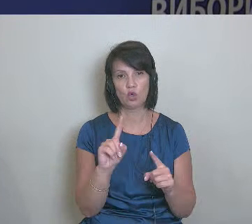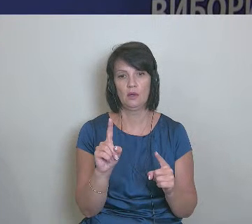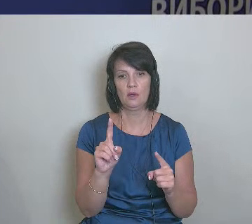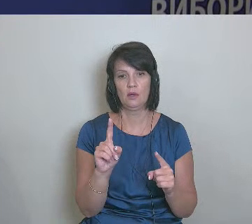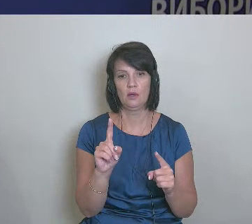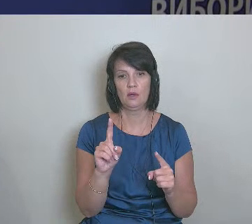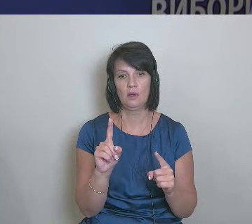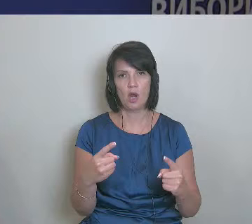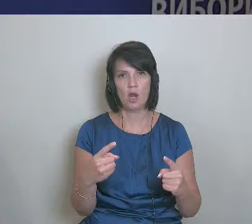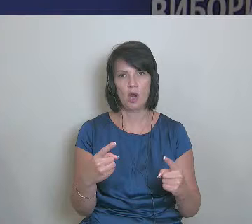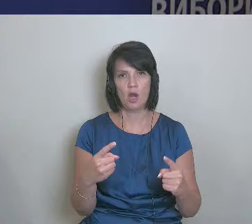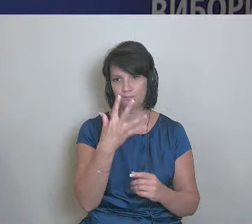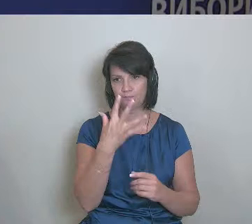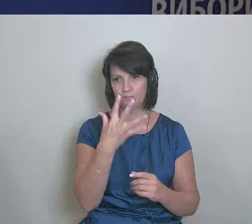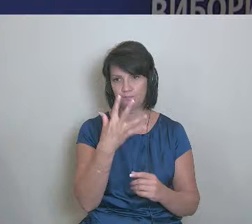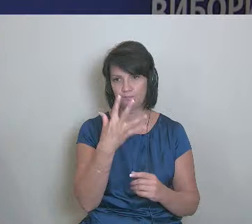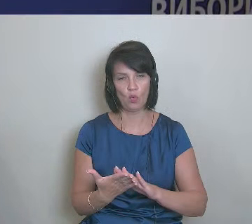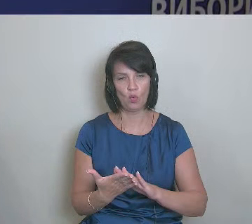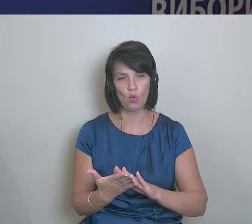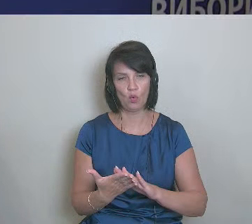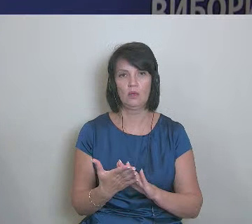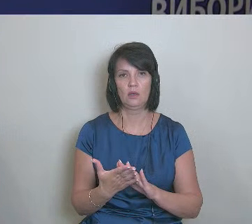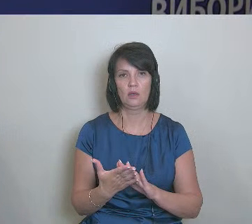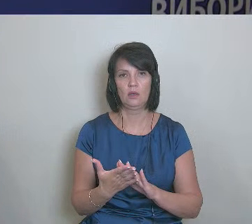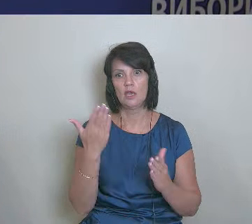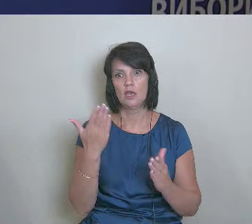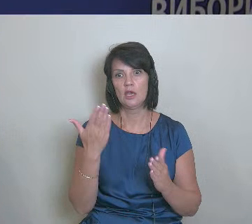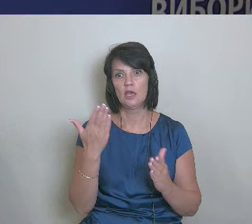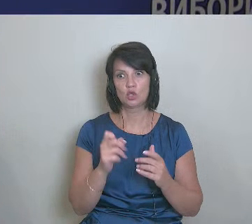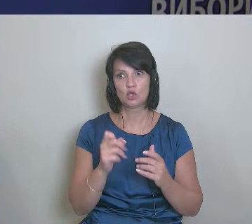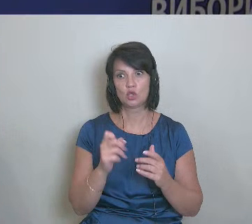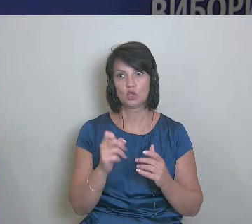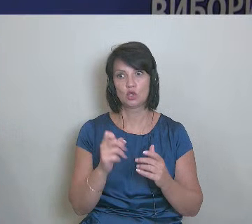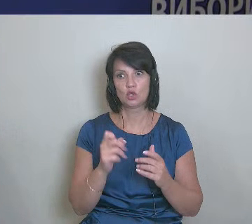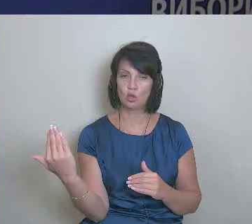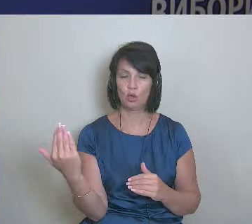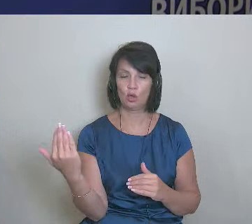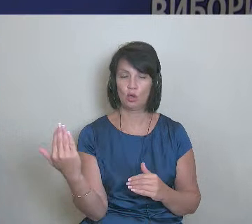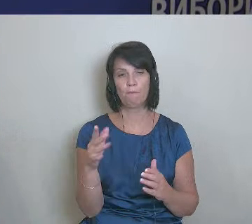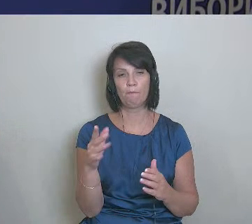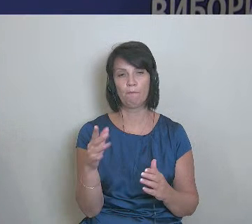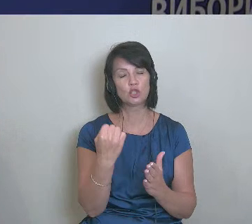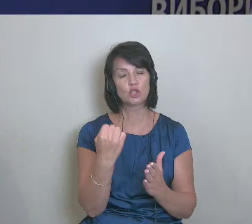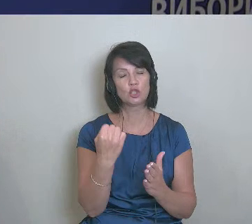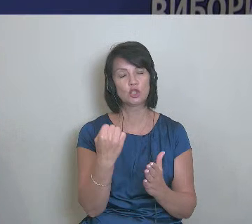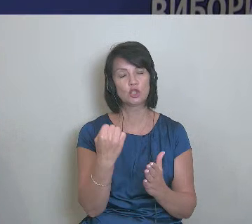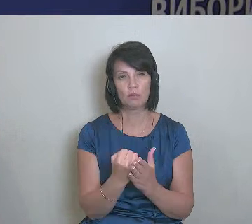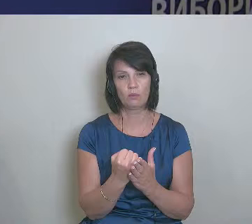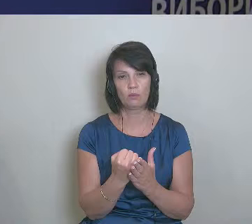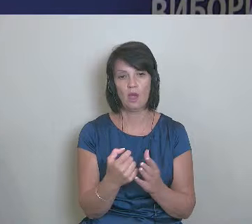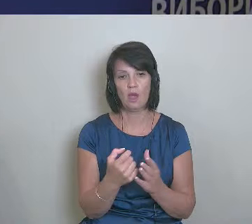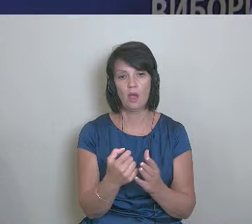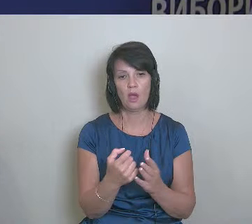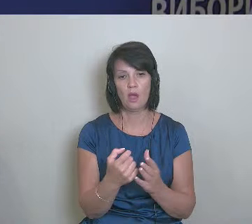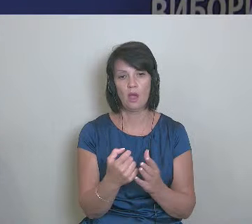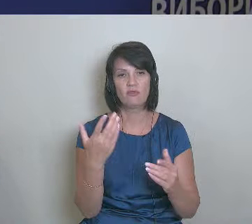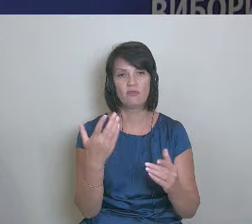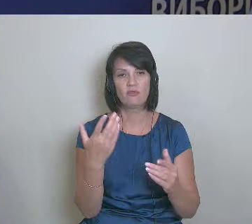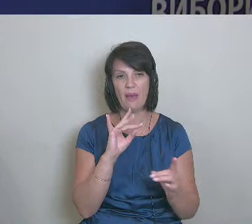with the local authorities to create appropriate conditions, because if on the one hand we are